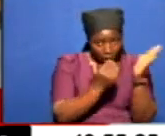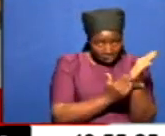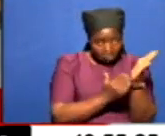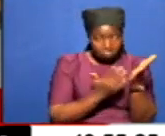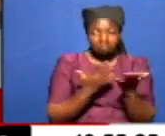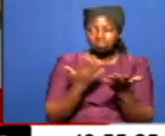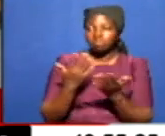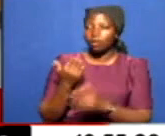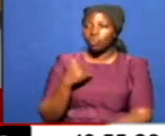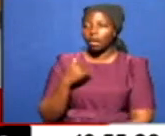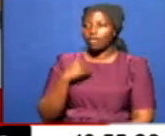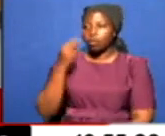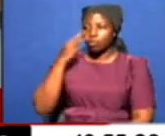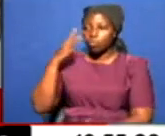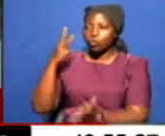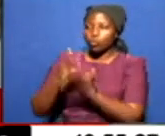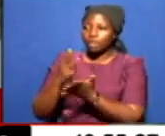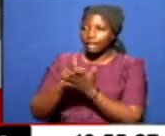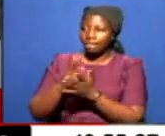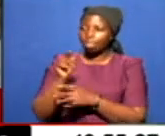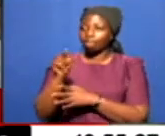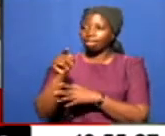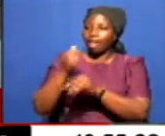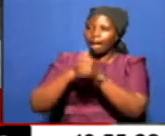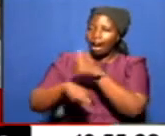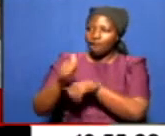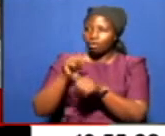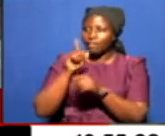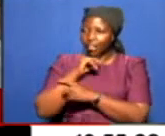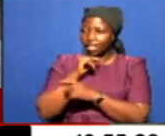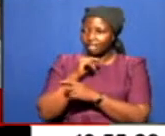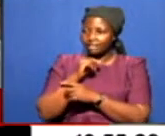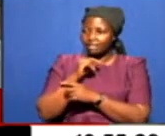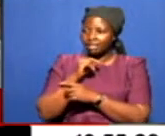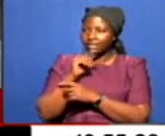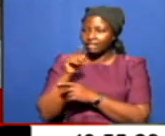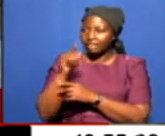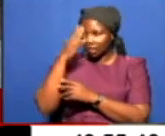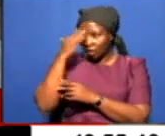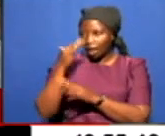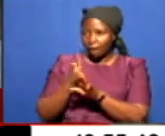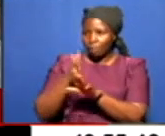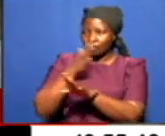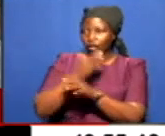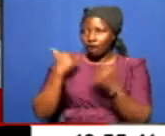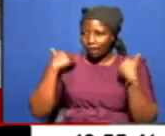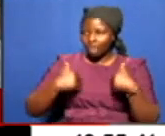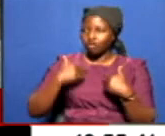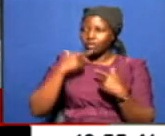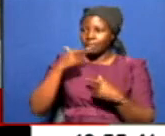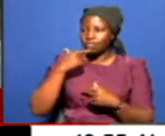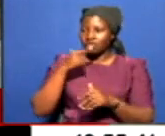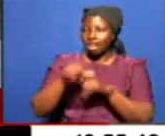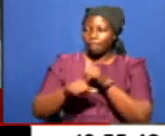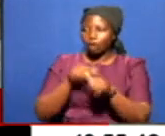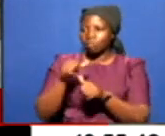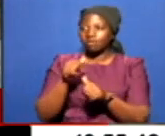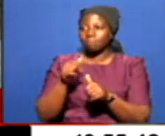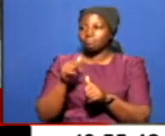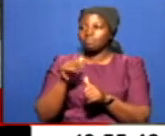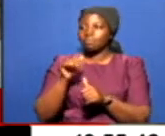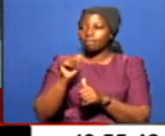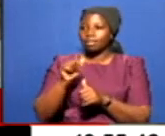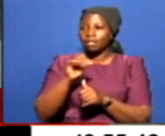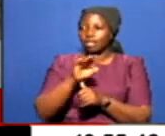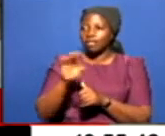those kind of interventions, mm-hmm. and in fact that's why initially I mentioned the aspect of affirmative action. Yes. Because